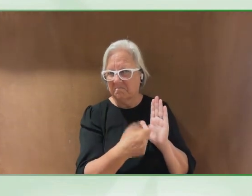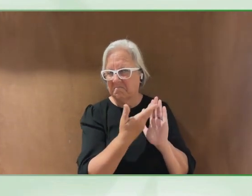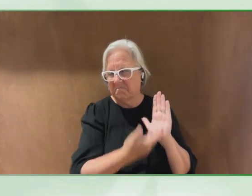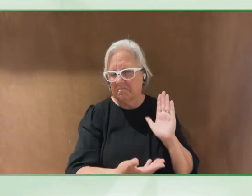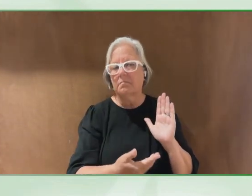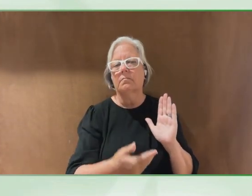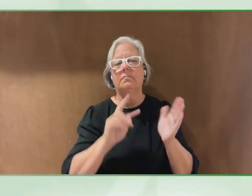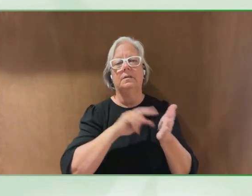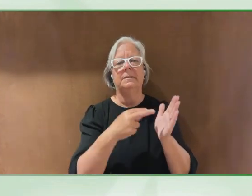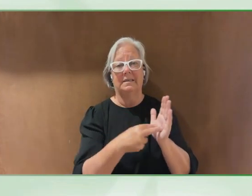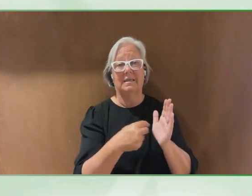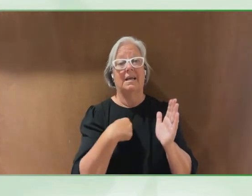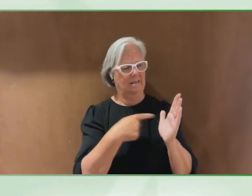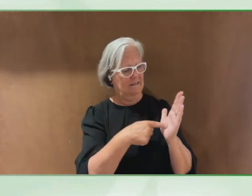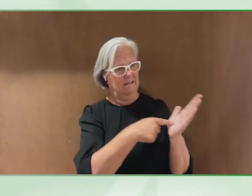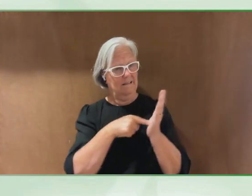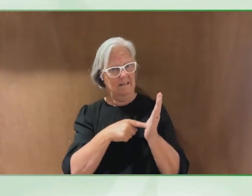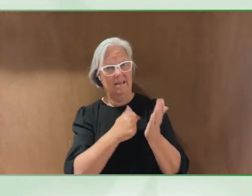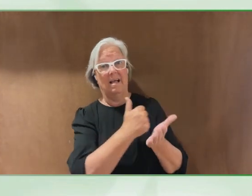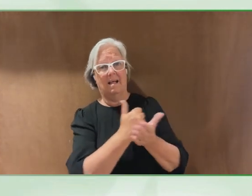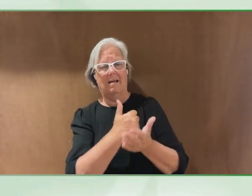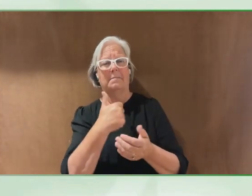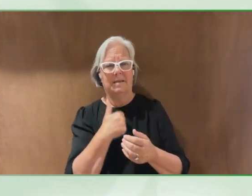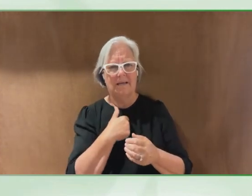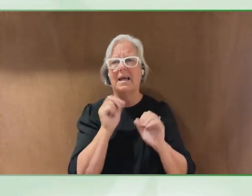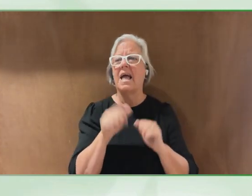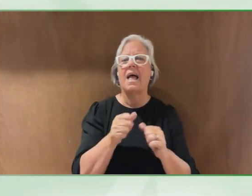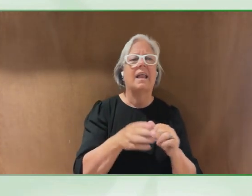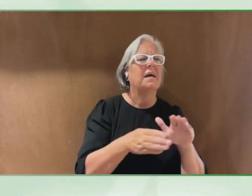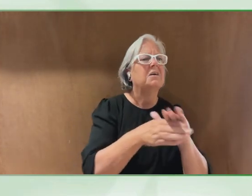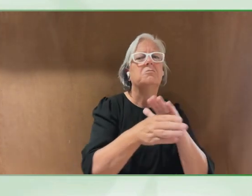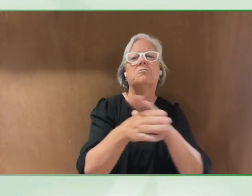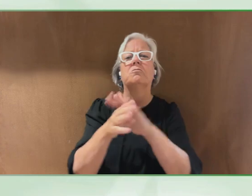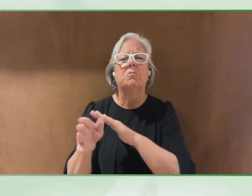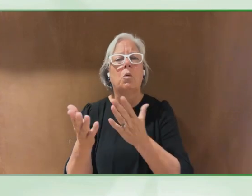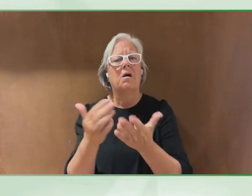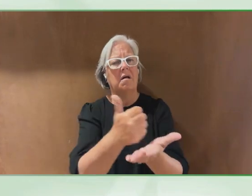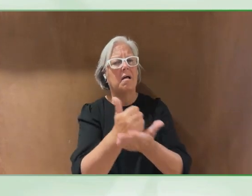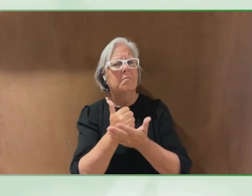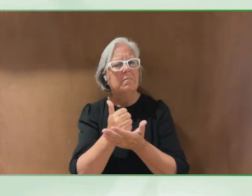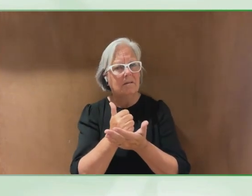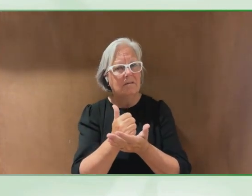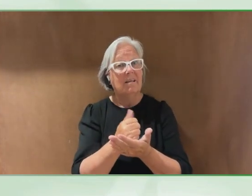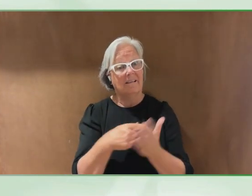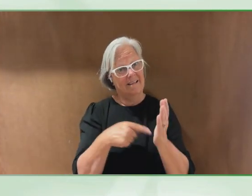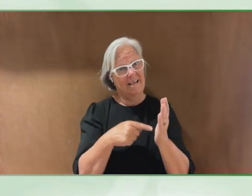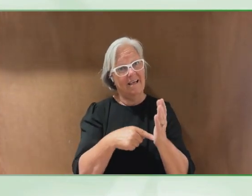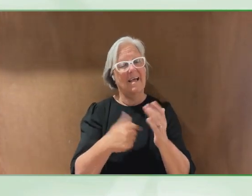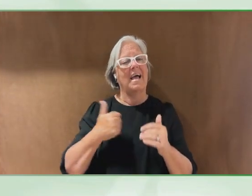access these other positions with exceptions or exemptions so that I can use this Accessible Canada Act to achieve some of